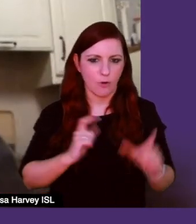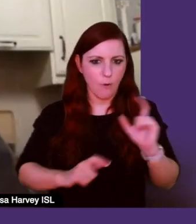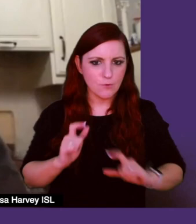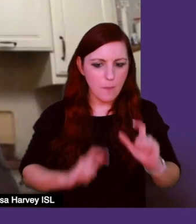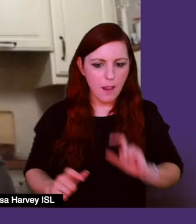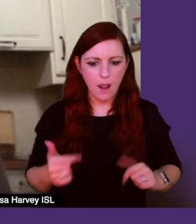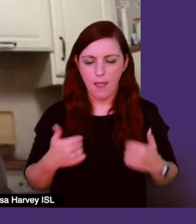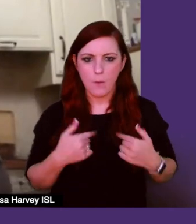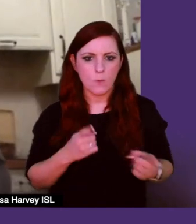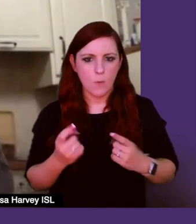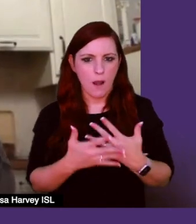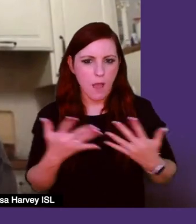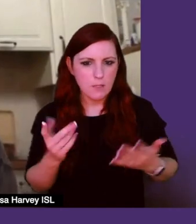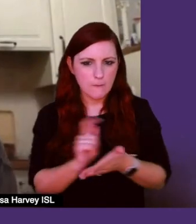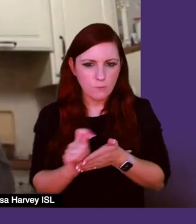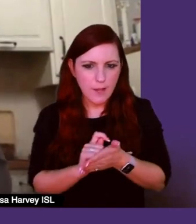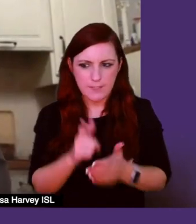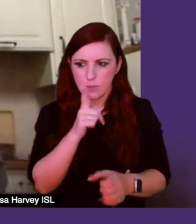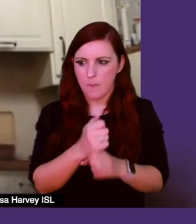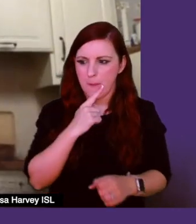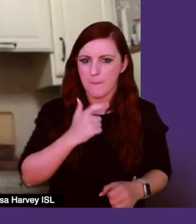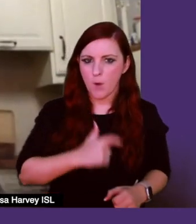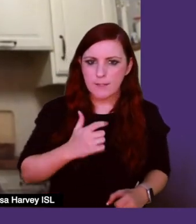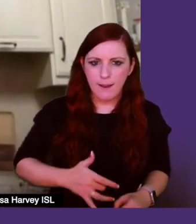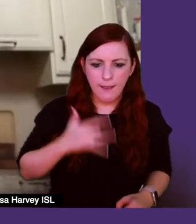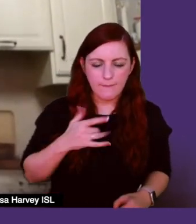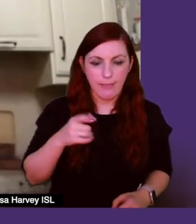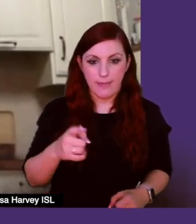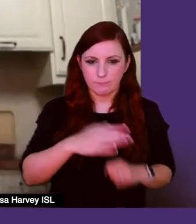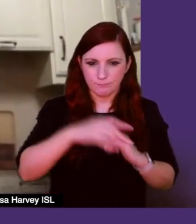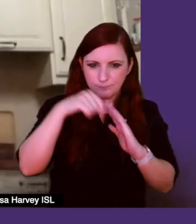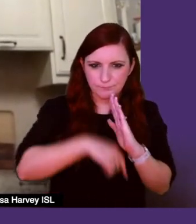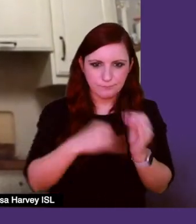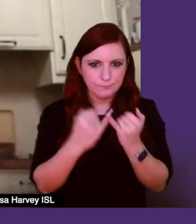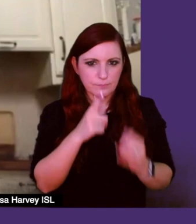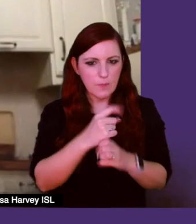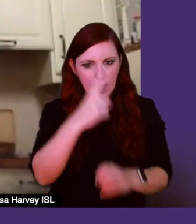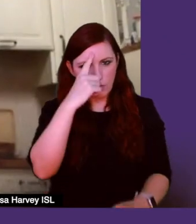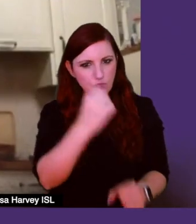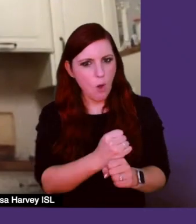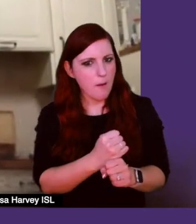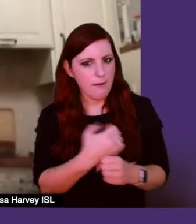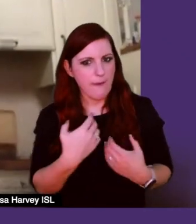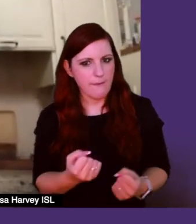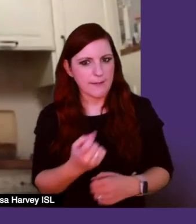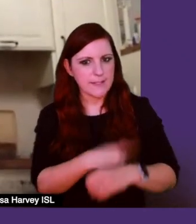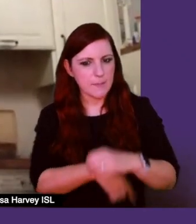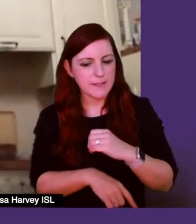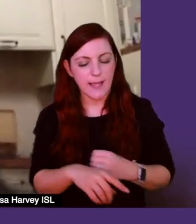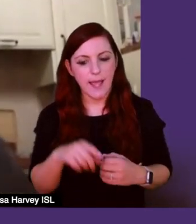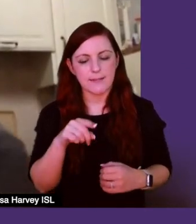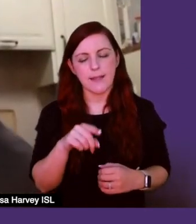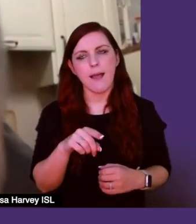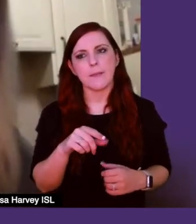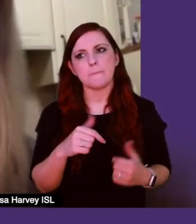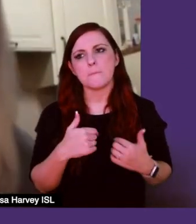comfortable. I was doing a lot of writing about my personal life, which kind of delved a lot into the traumas of being disabled. And I